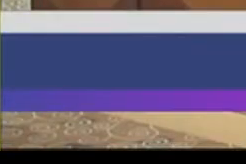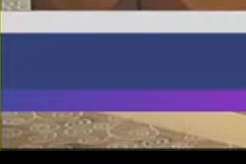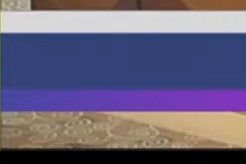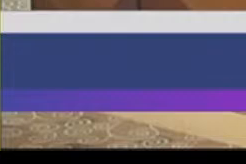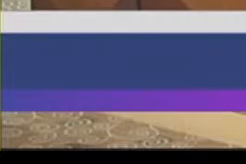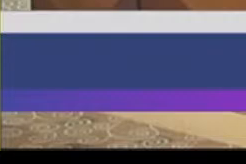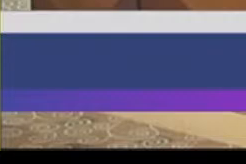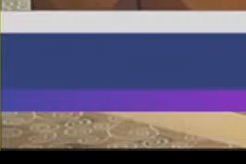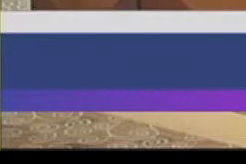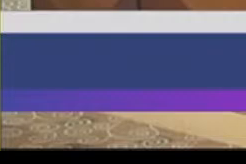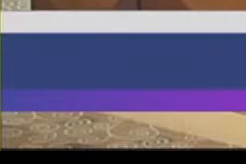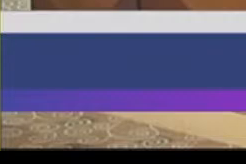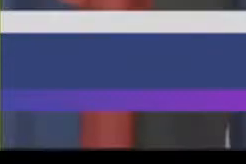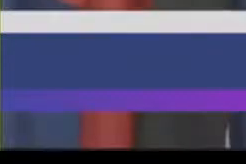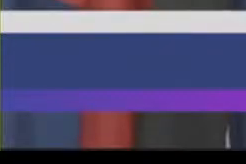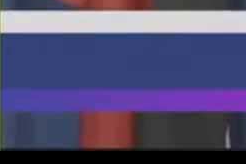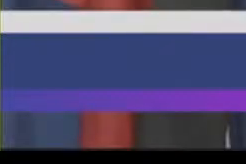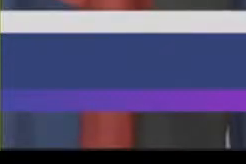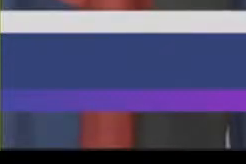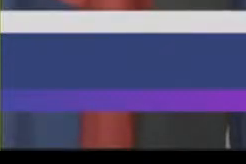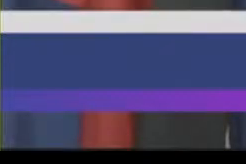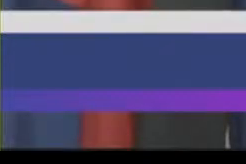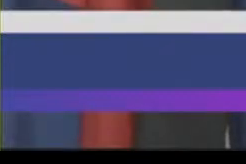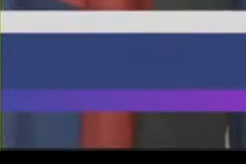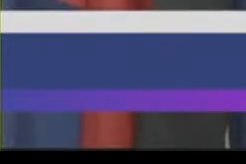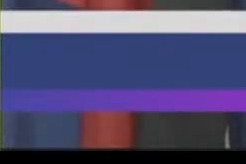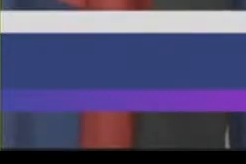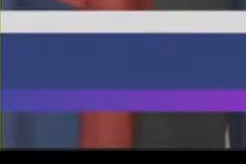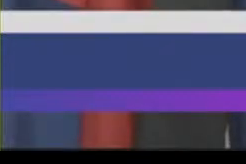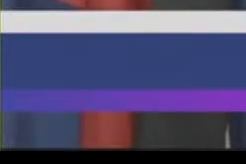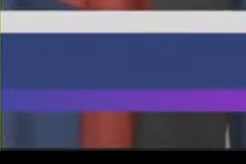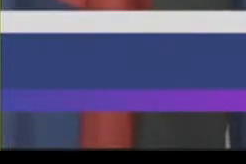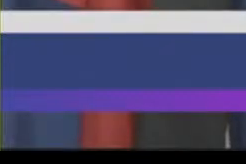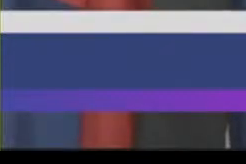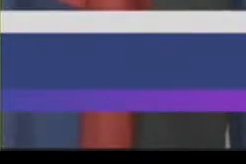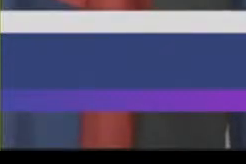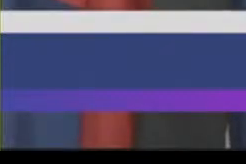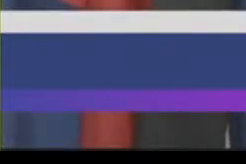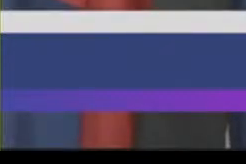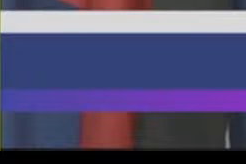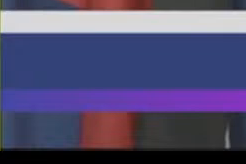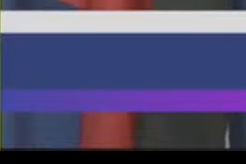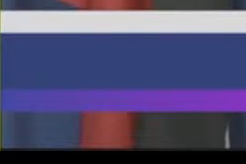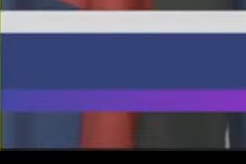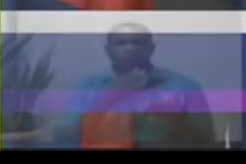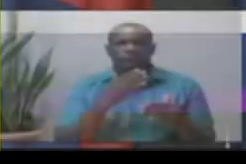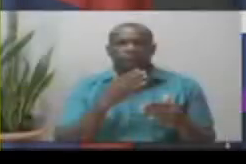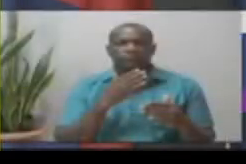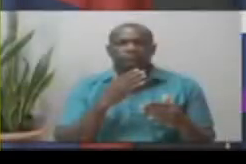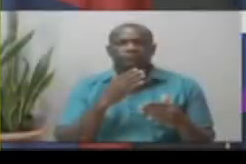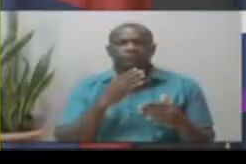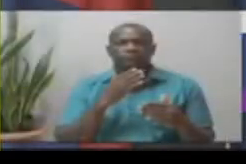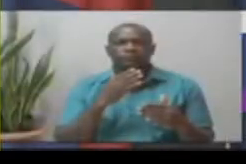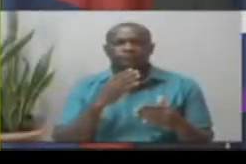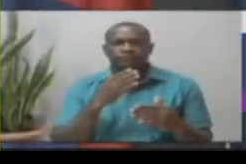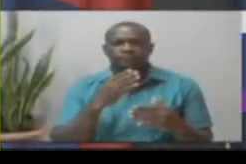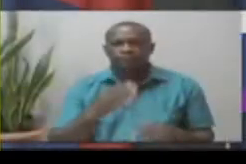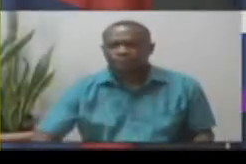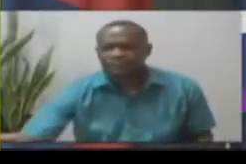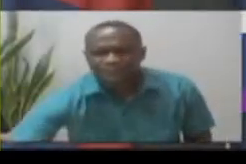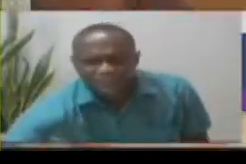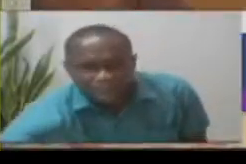Thank you, Dr. Chapman. I'd like to ask the Minister of Health now to take us through the vaccination